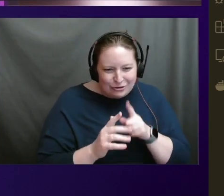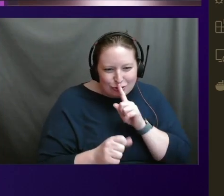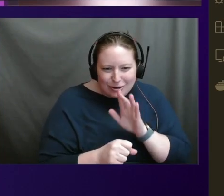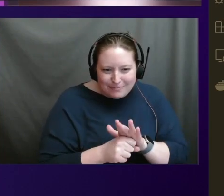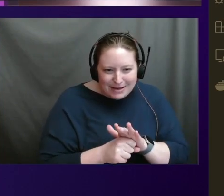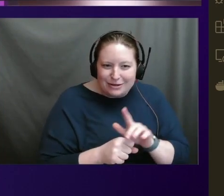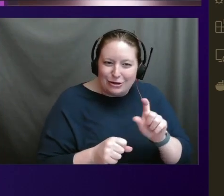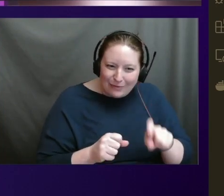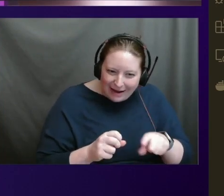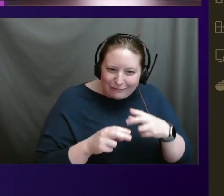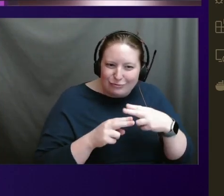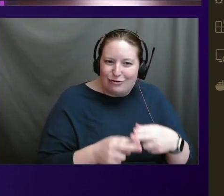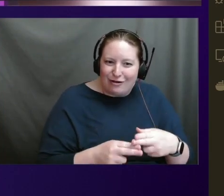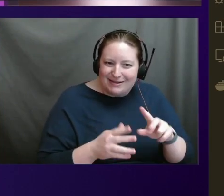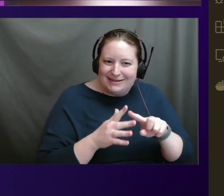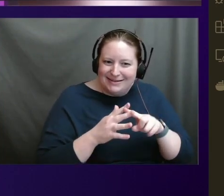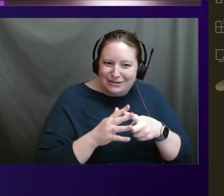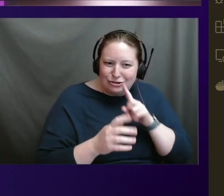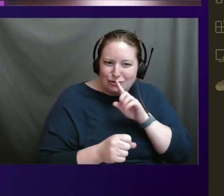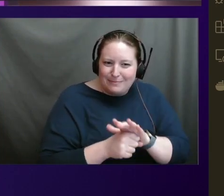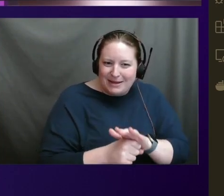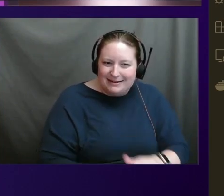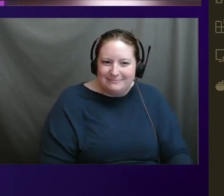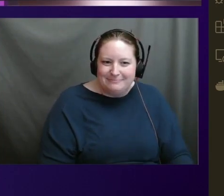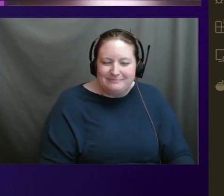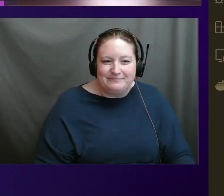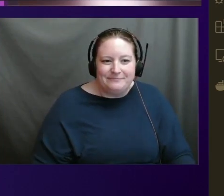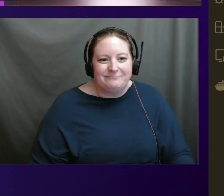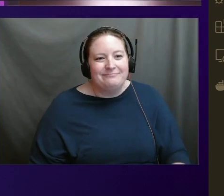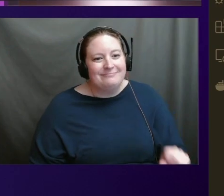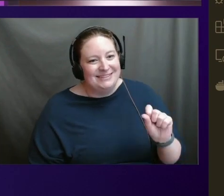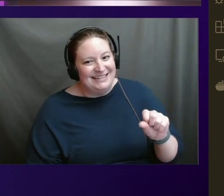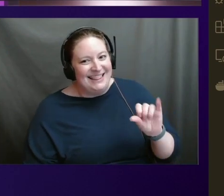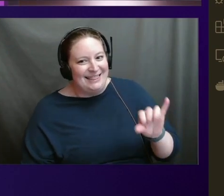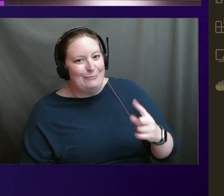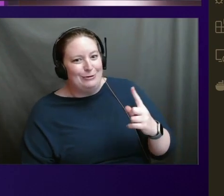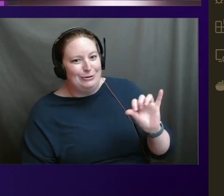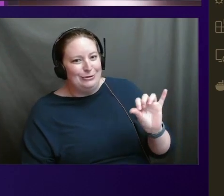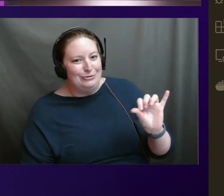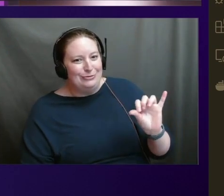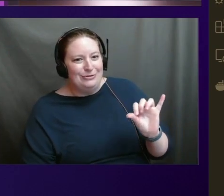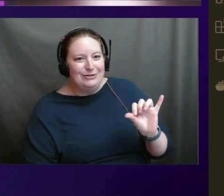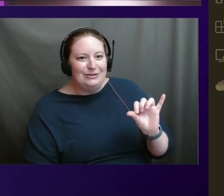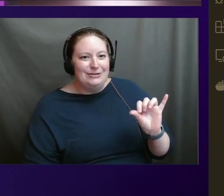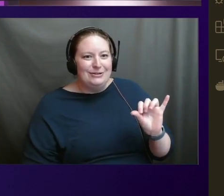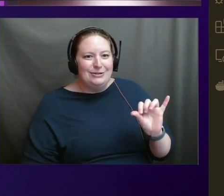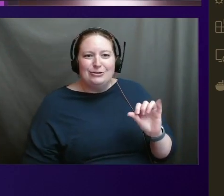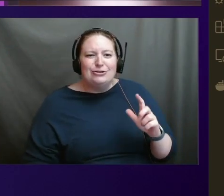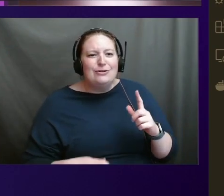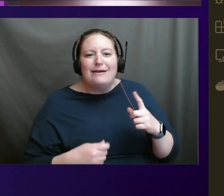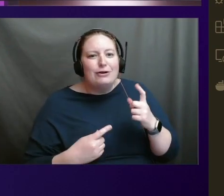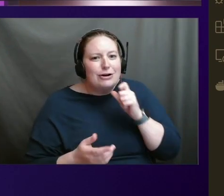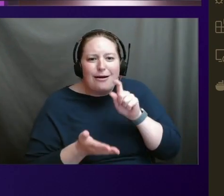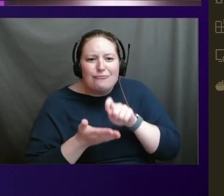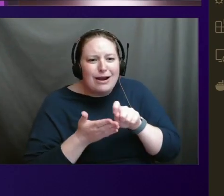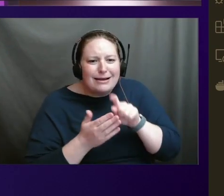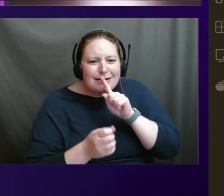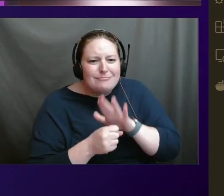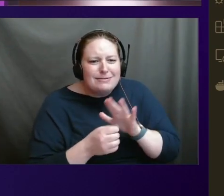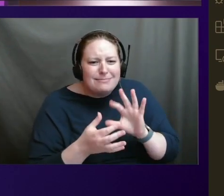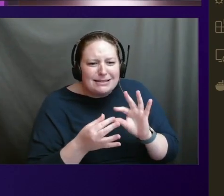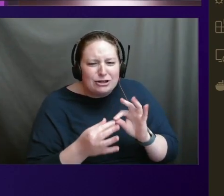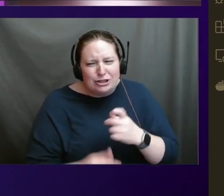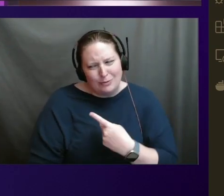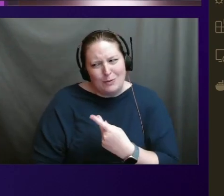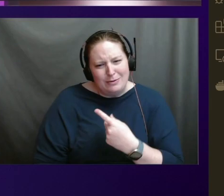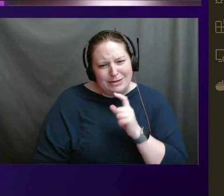initial commit. I mean, I think you should. Well, yes, that one is too. I was going to say, do you ever not write commit messages? Oh, no, I mean. We would need to talk about that. On a